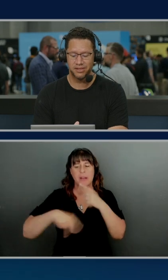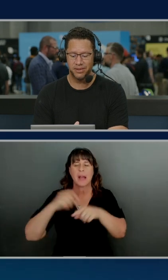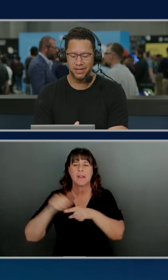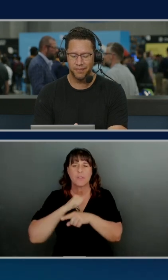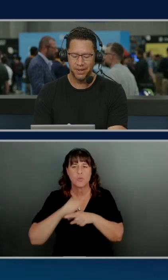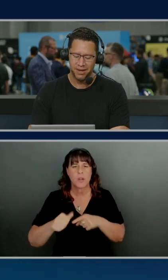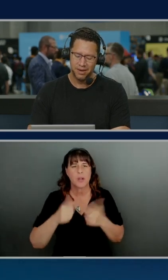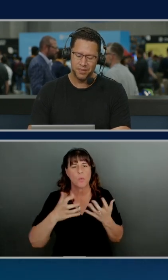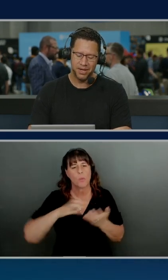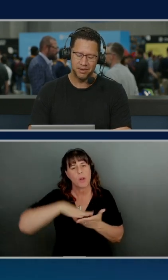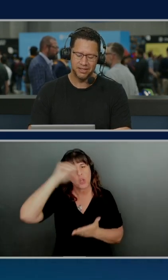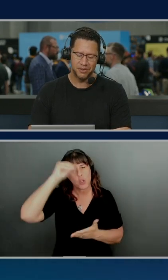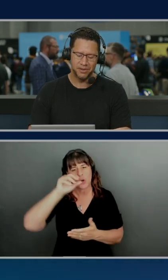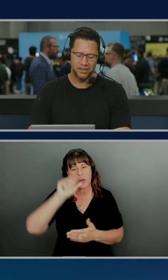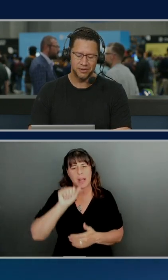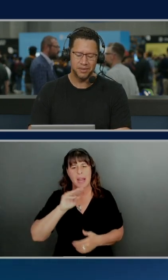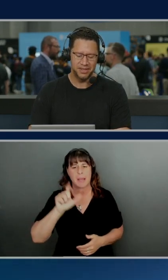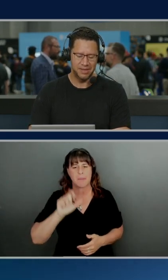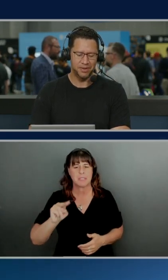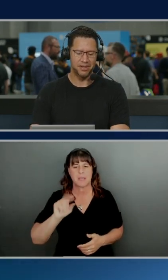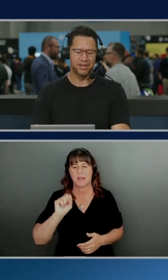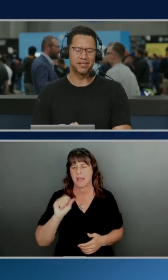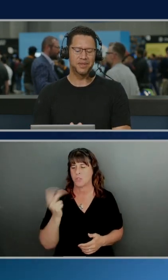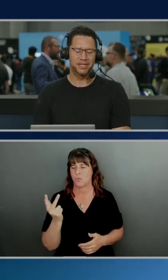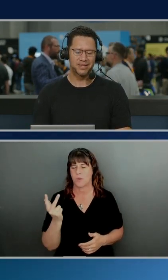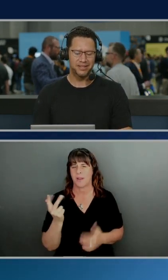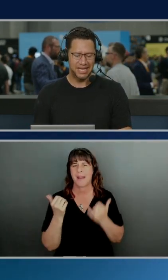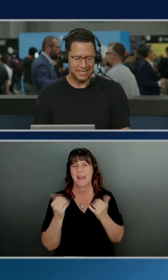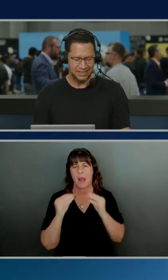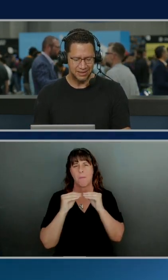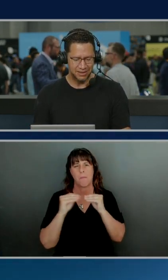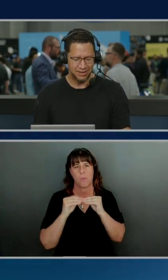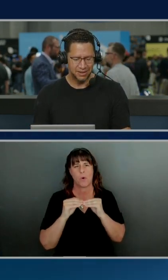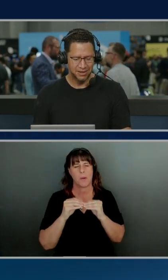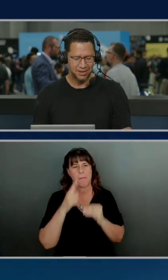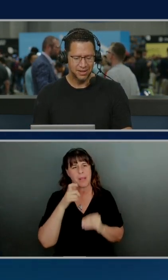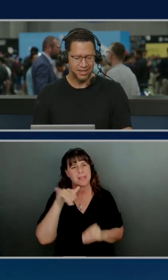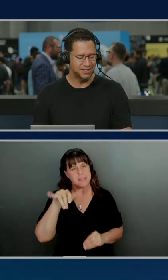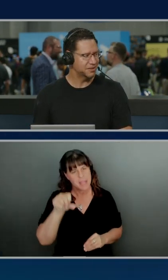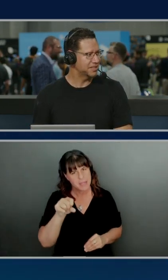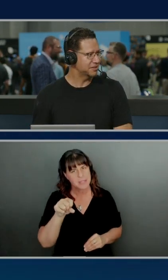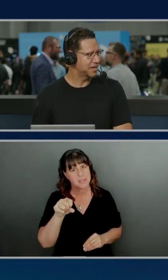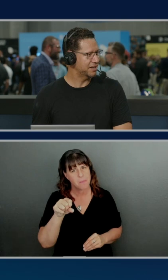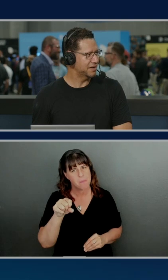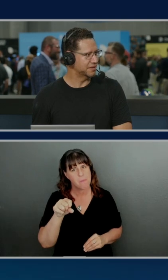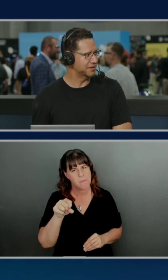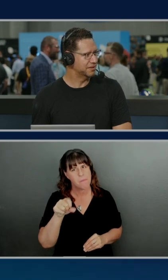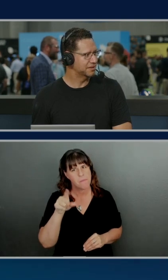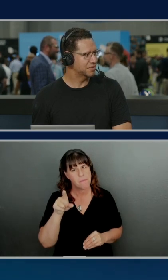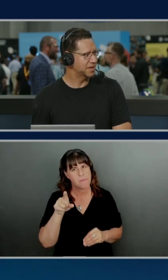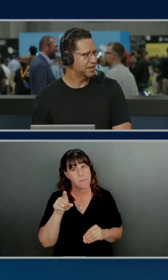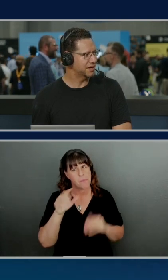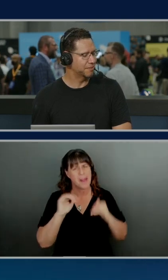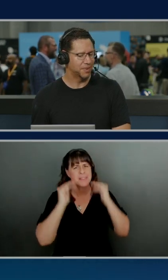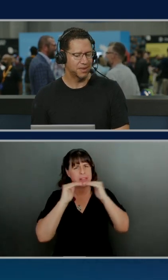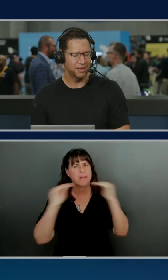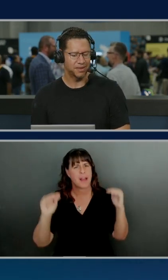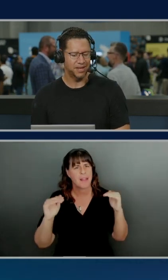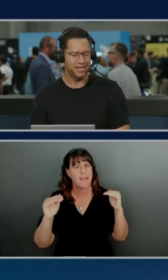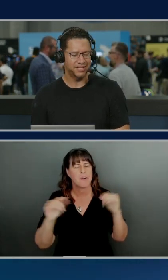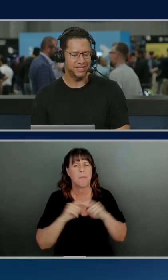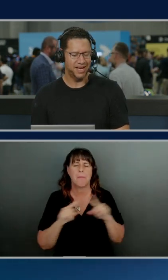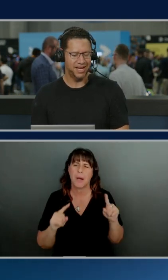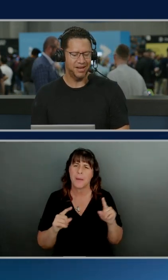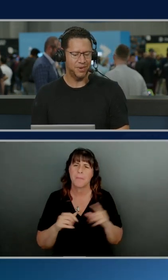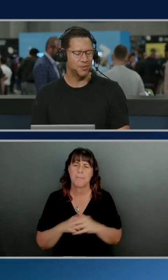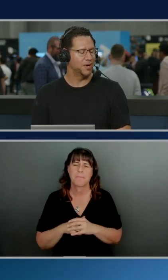Amazon S3. But let's go a little bit deeper than this, because yes, it's still high level. That's But right.